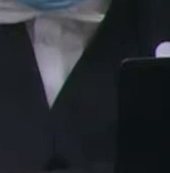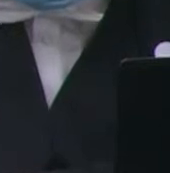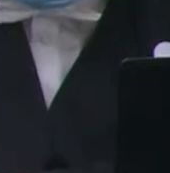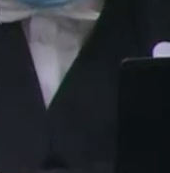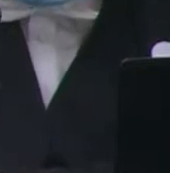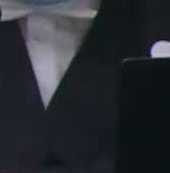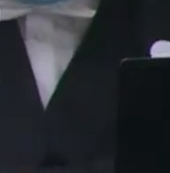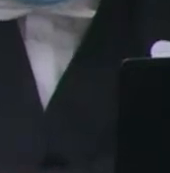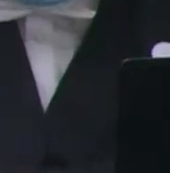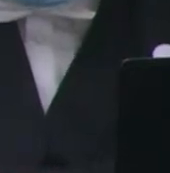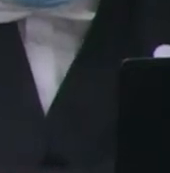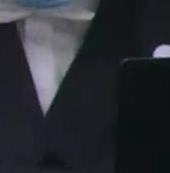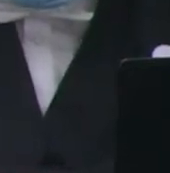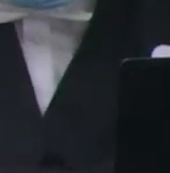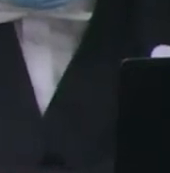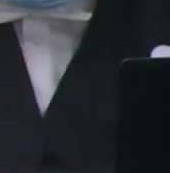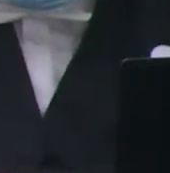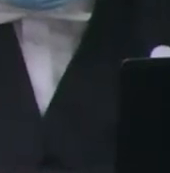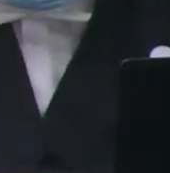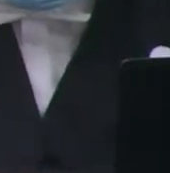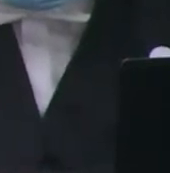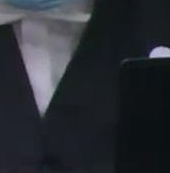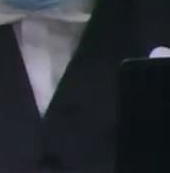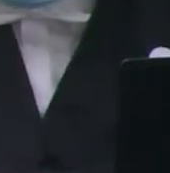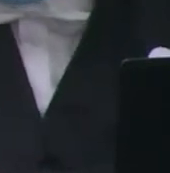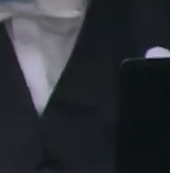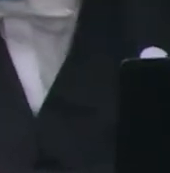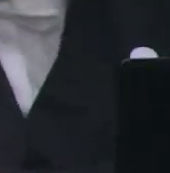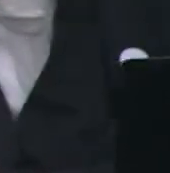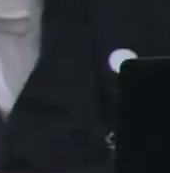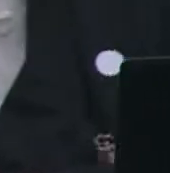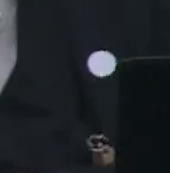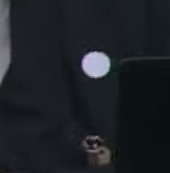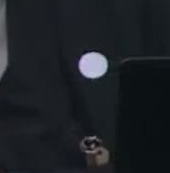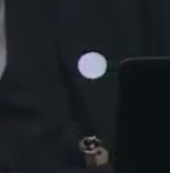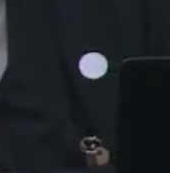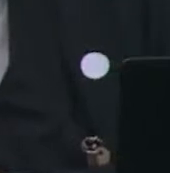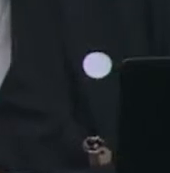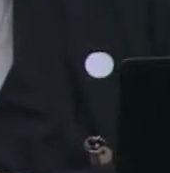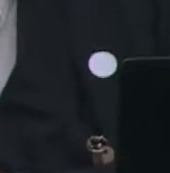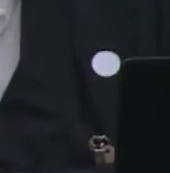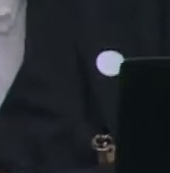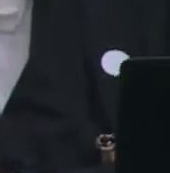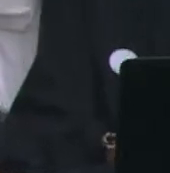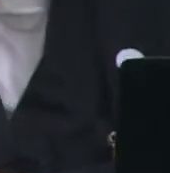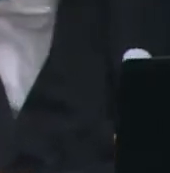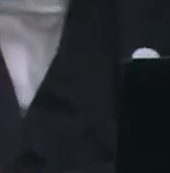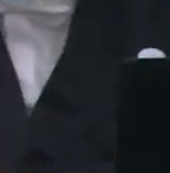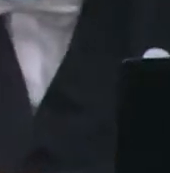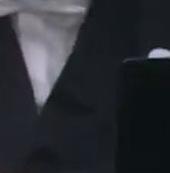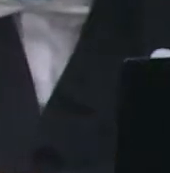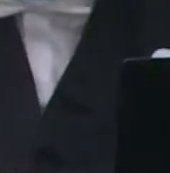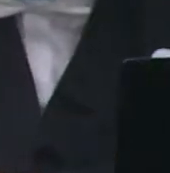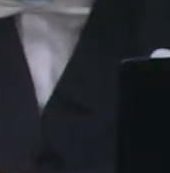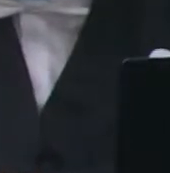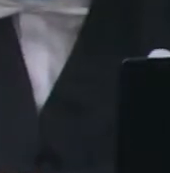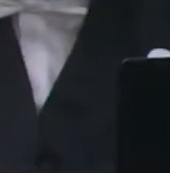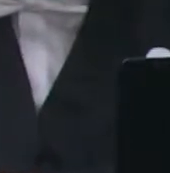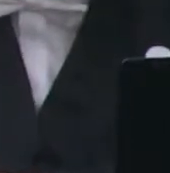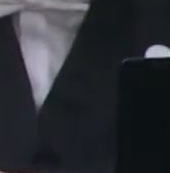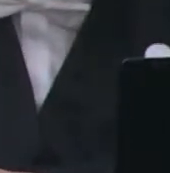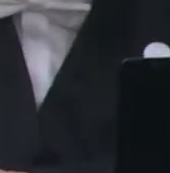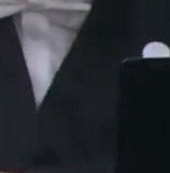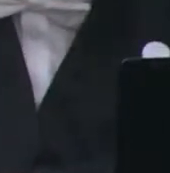about the management and the financial discipline across all our state-owned enterprises. And you do that much